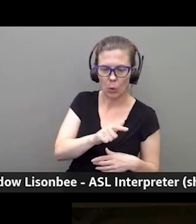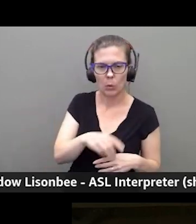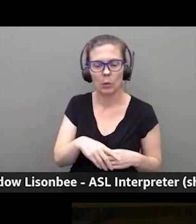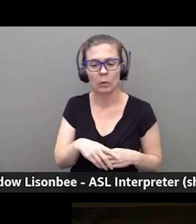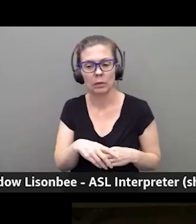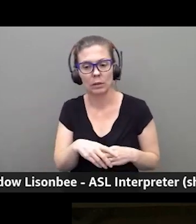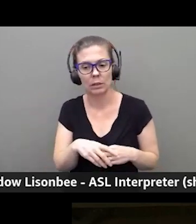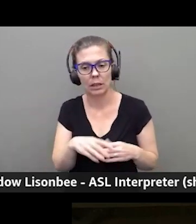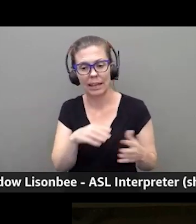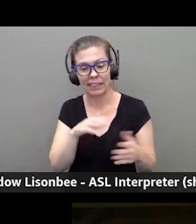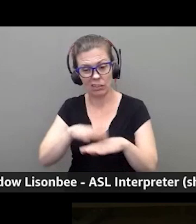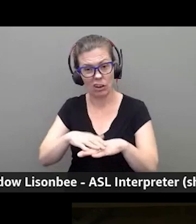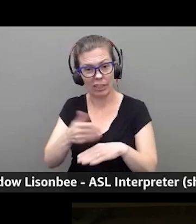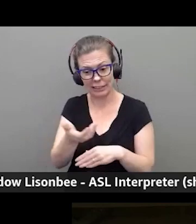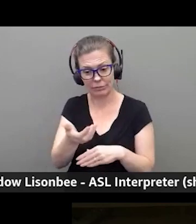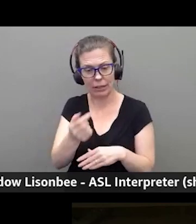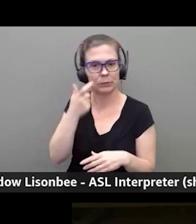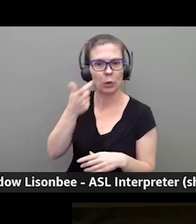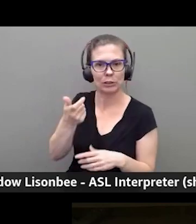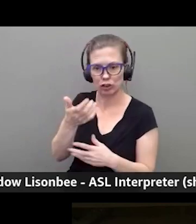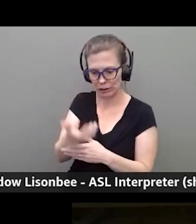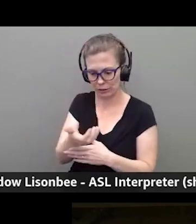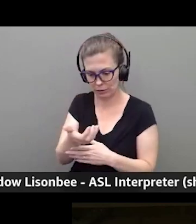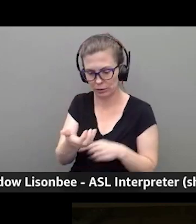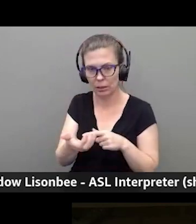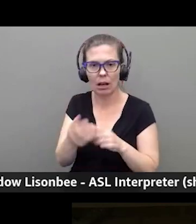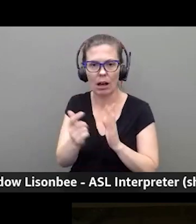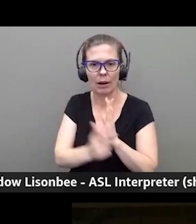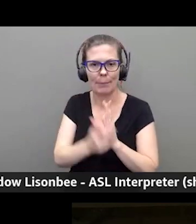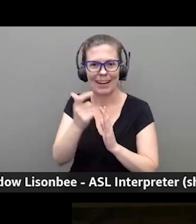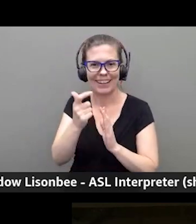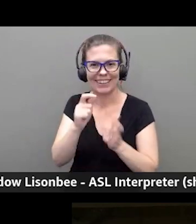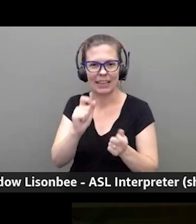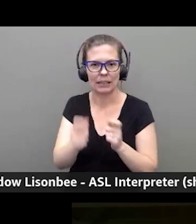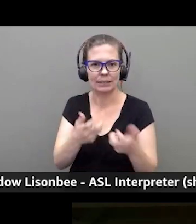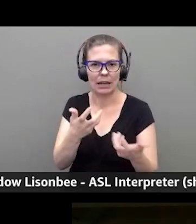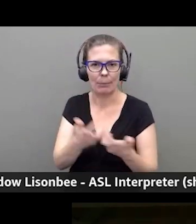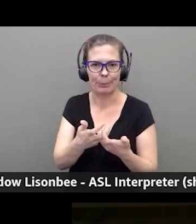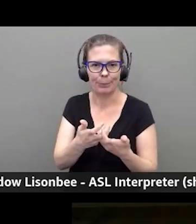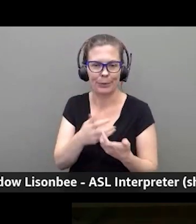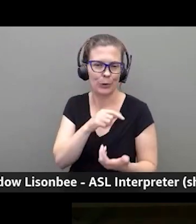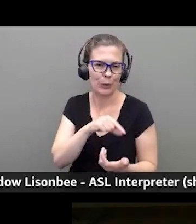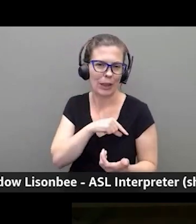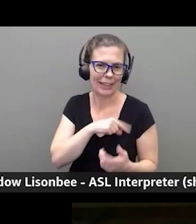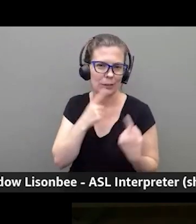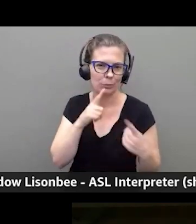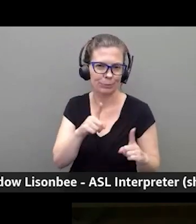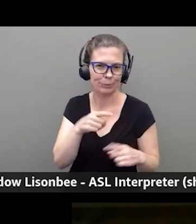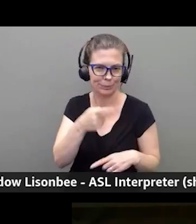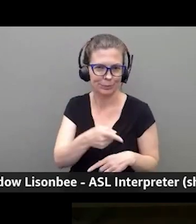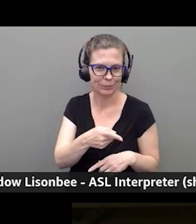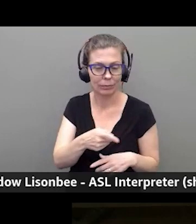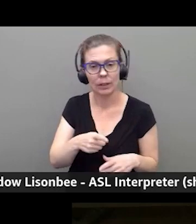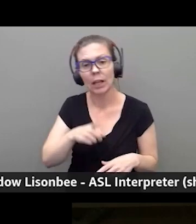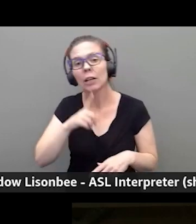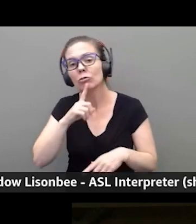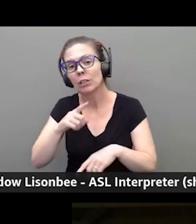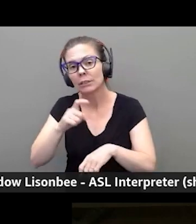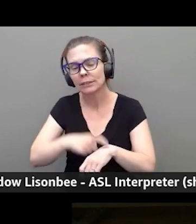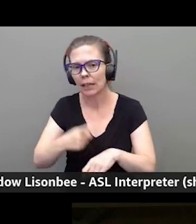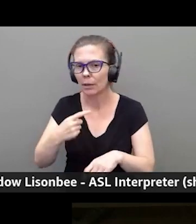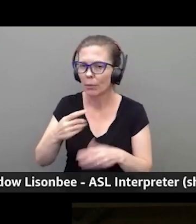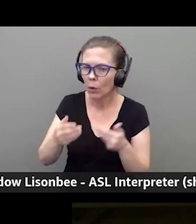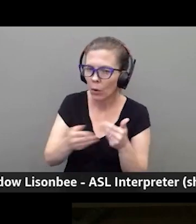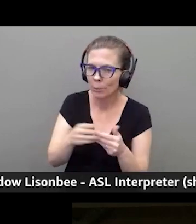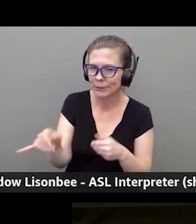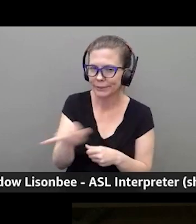and on the device that's watching it, we'll automatically adapt to the quality that makes sense. In real time, we do almost the